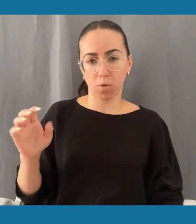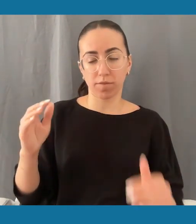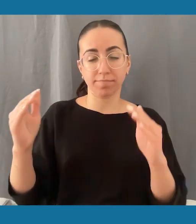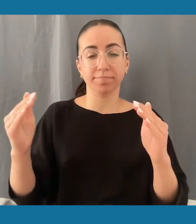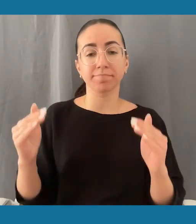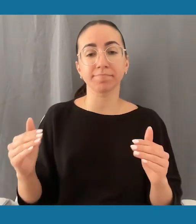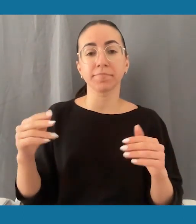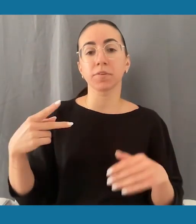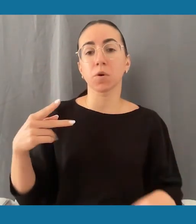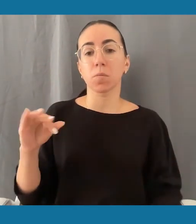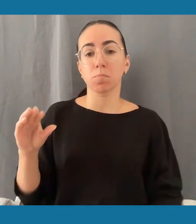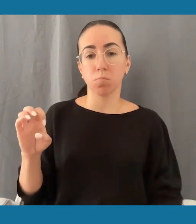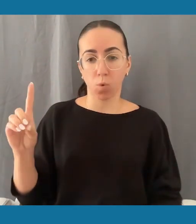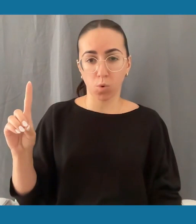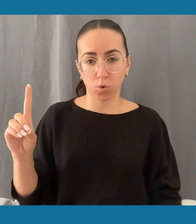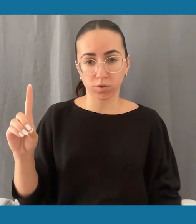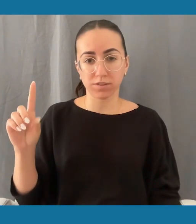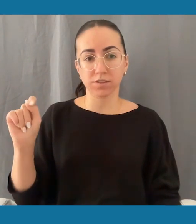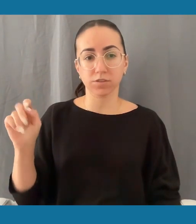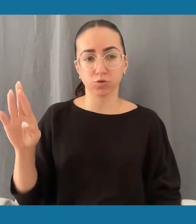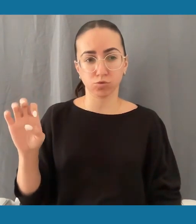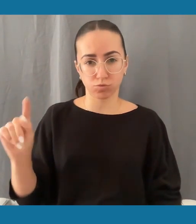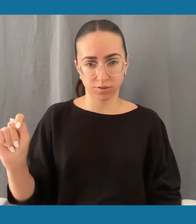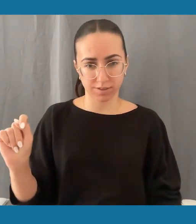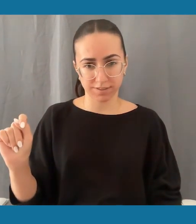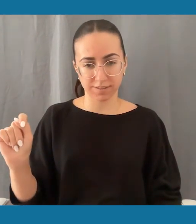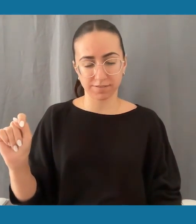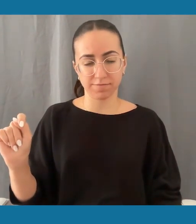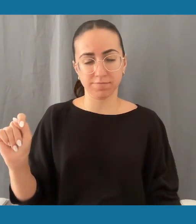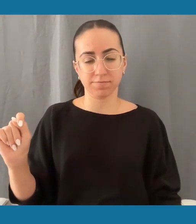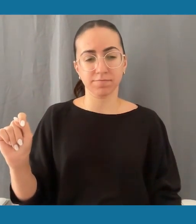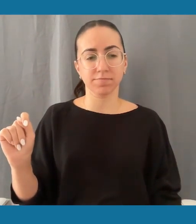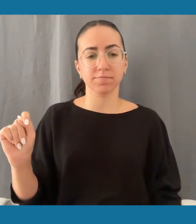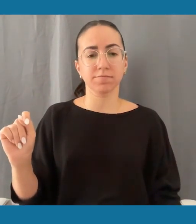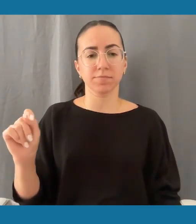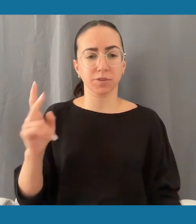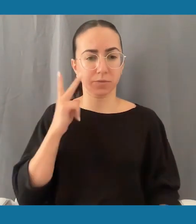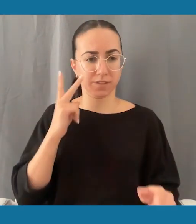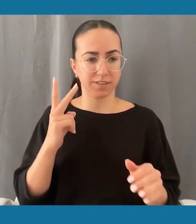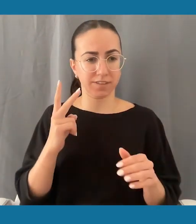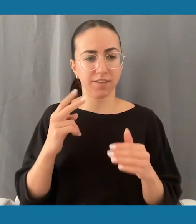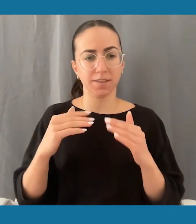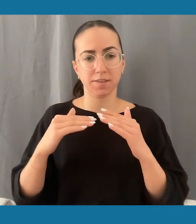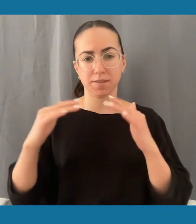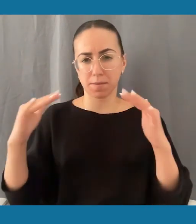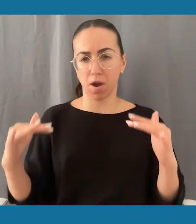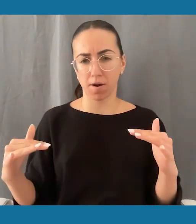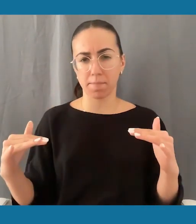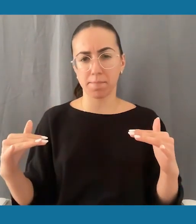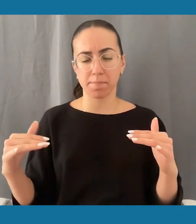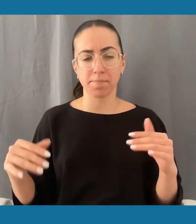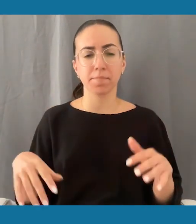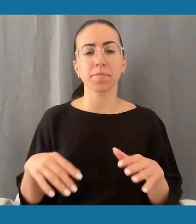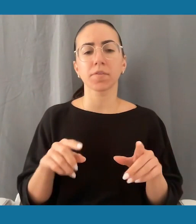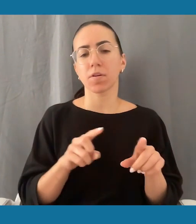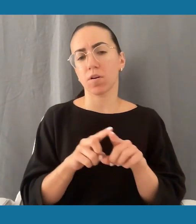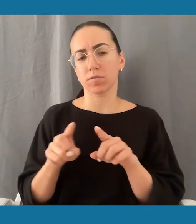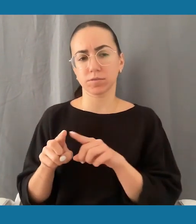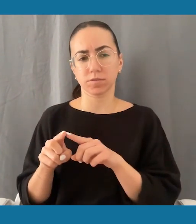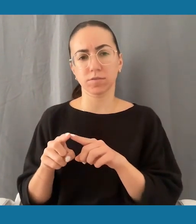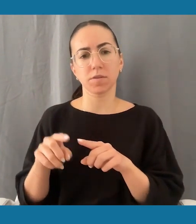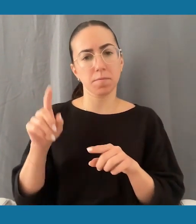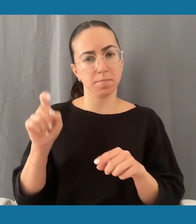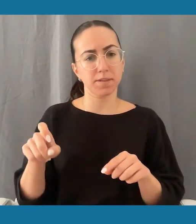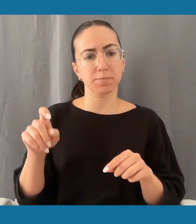the pooled trust, which is the D4C down at the bottom, you'll learn that that